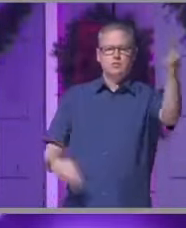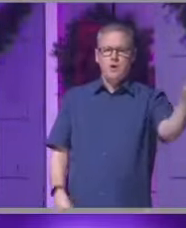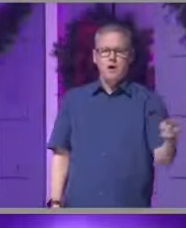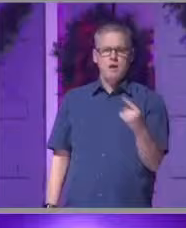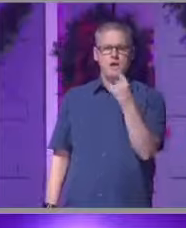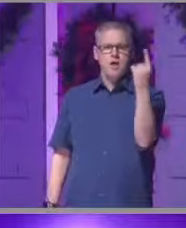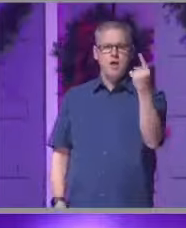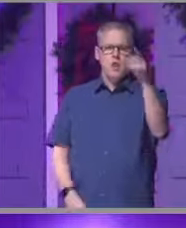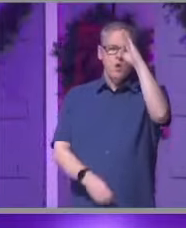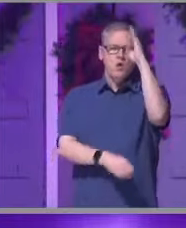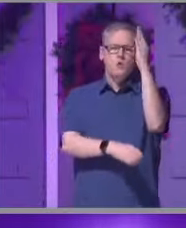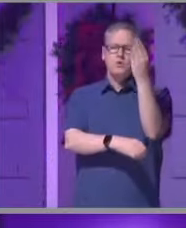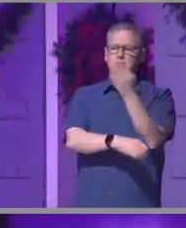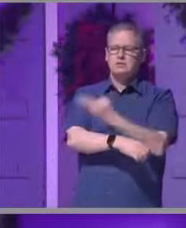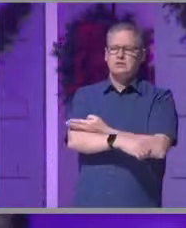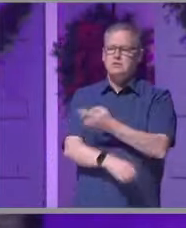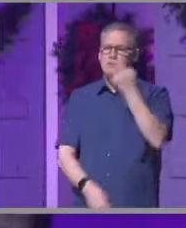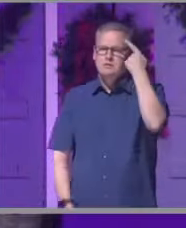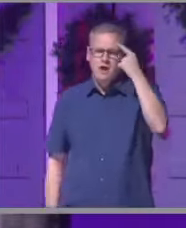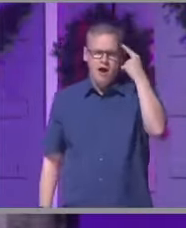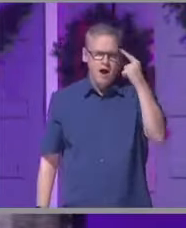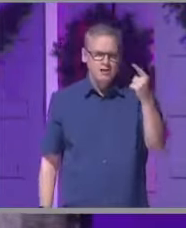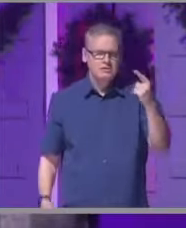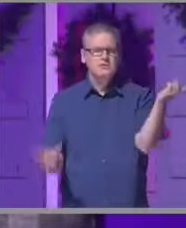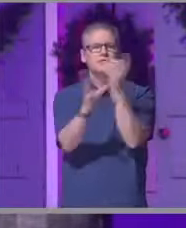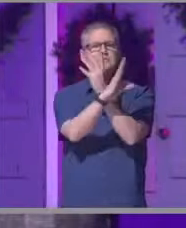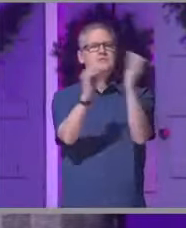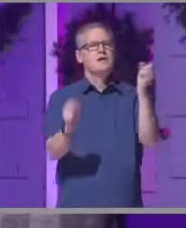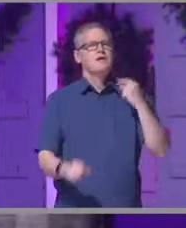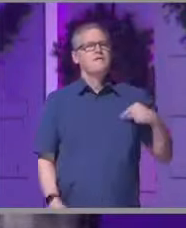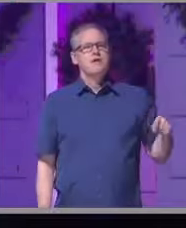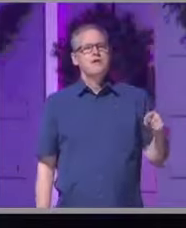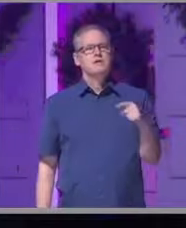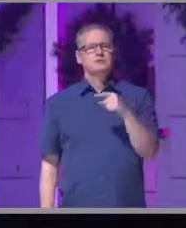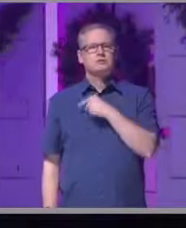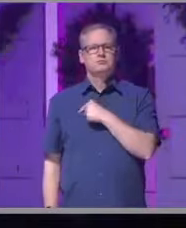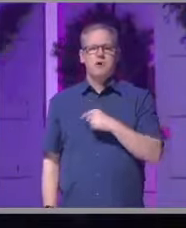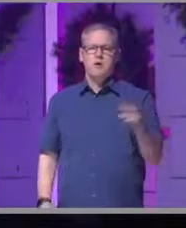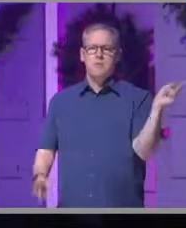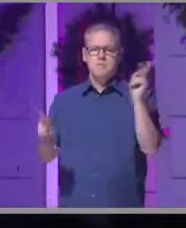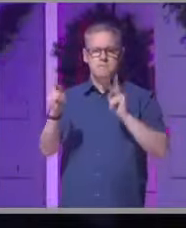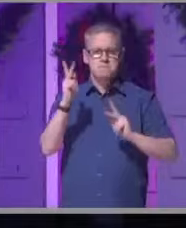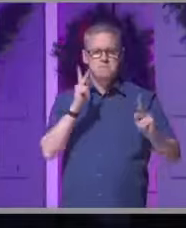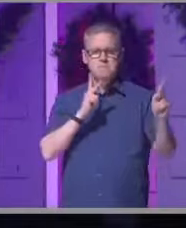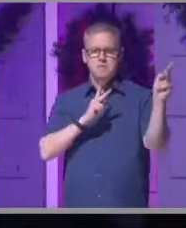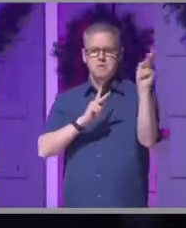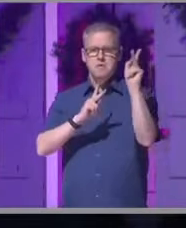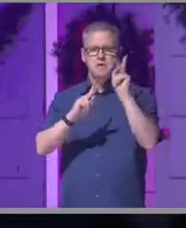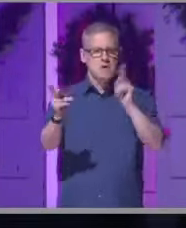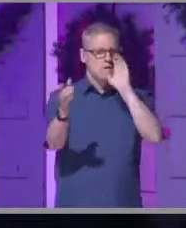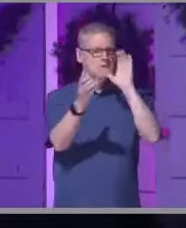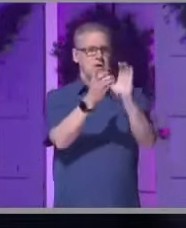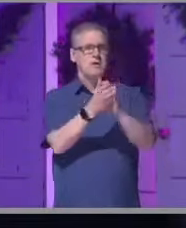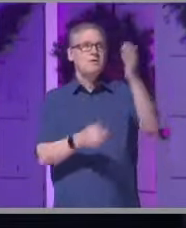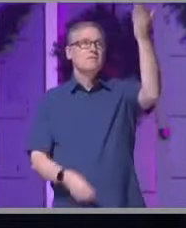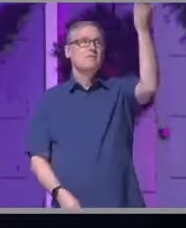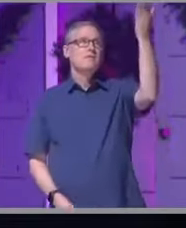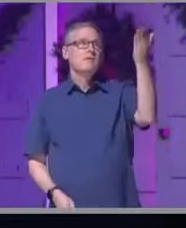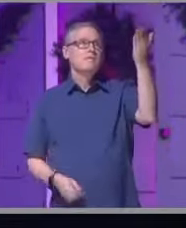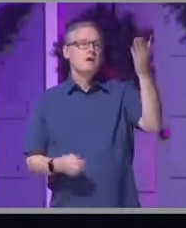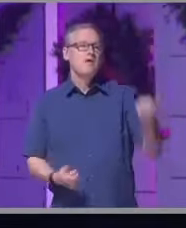his one and only Son to save us. Whoever believes in